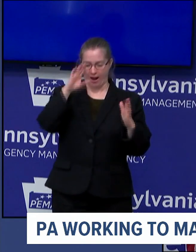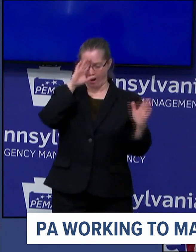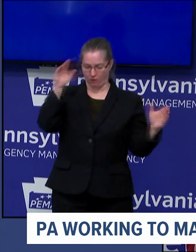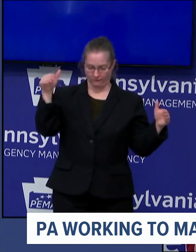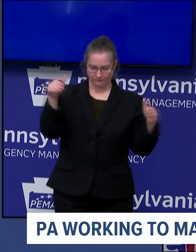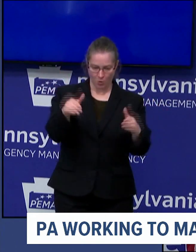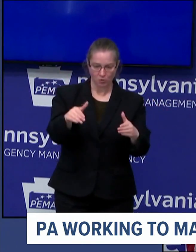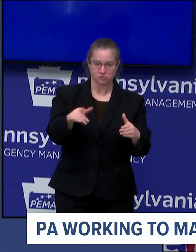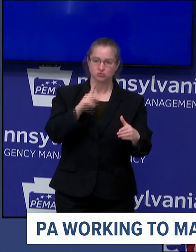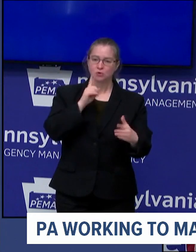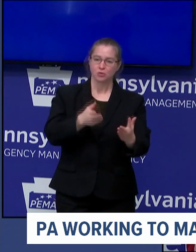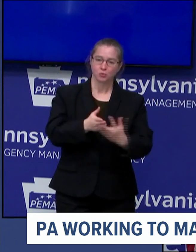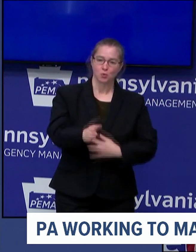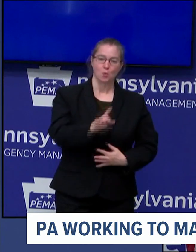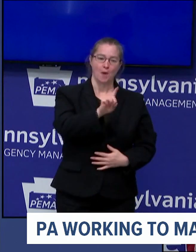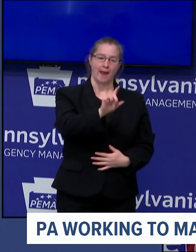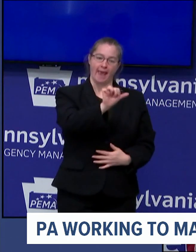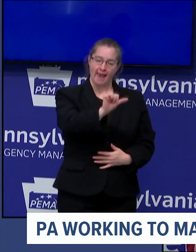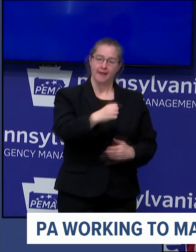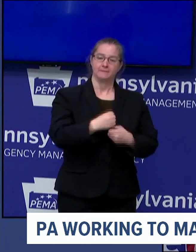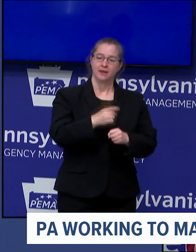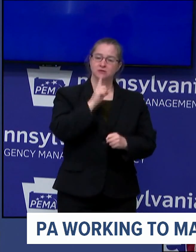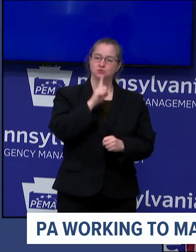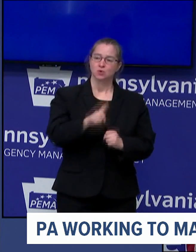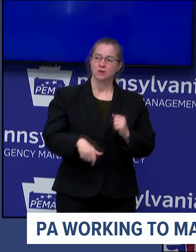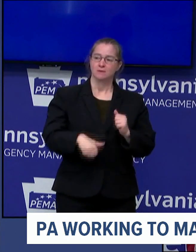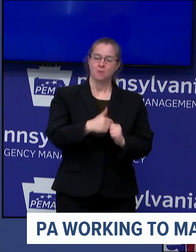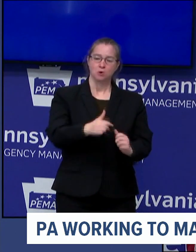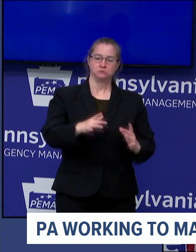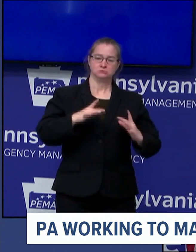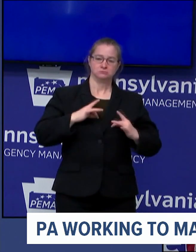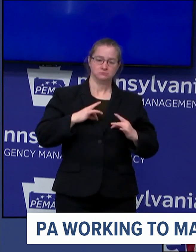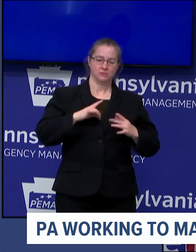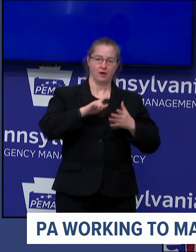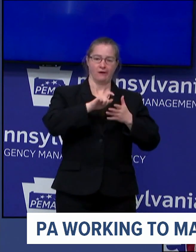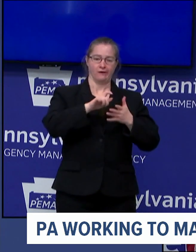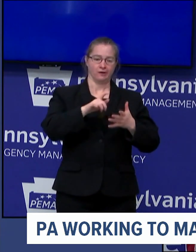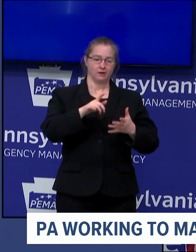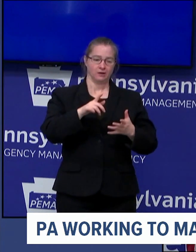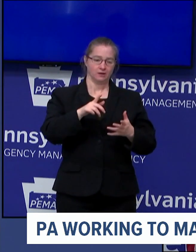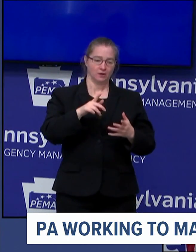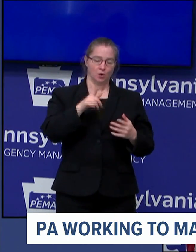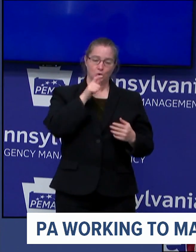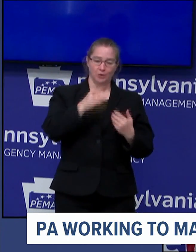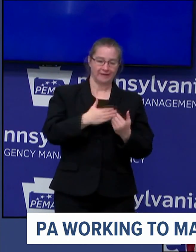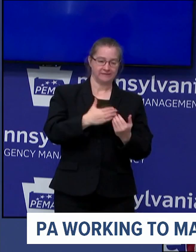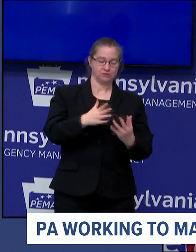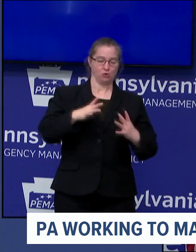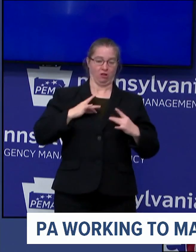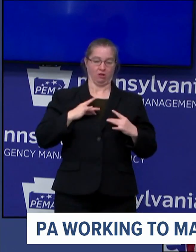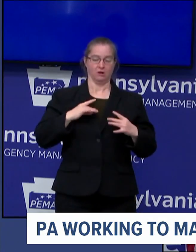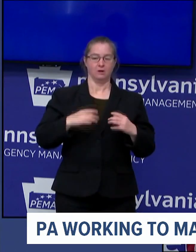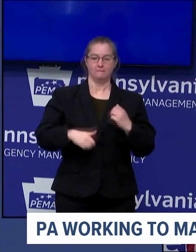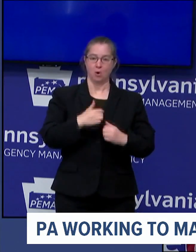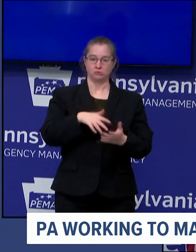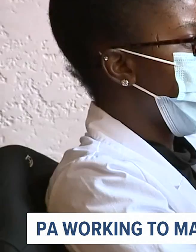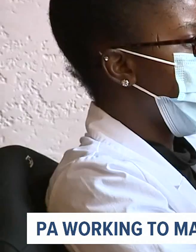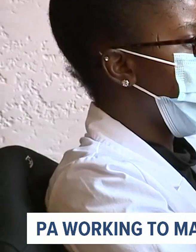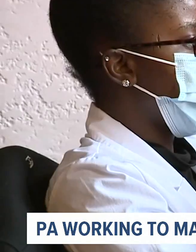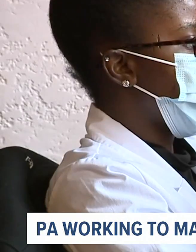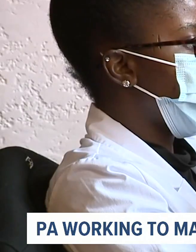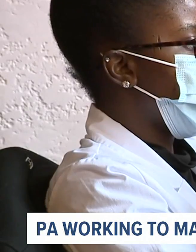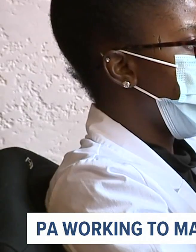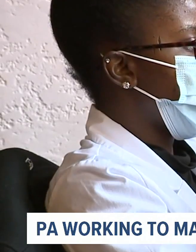get through 1a and make sure that our most vulnerable Pennsylvanians are being served. And so that is our focus at this time and we'll continue to look to the